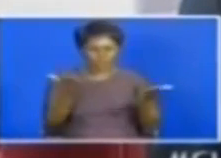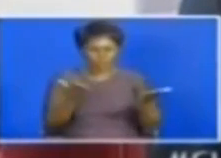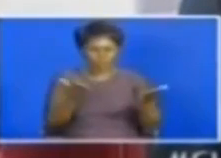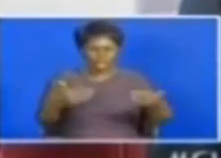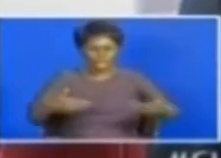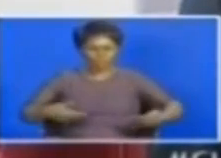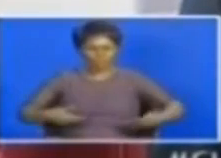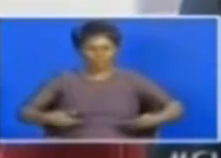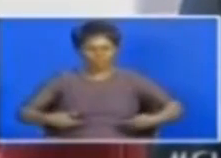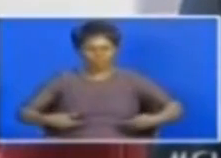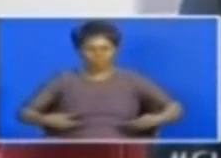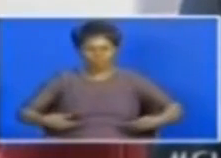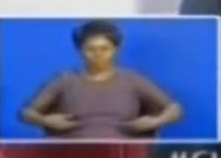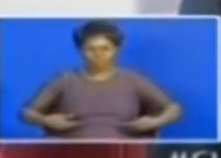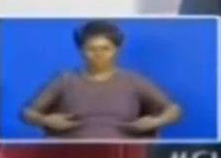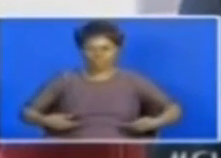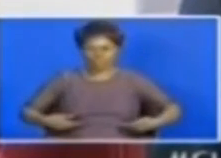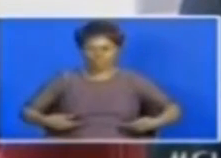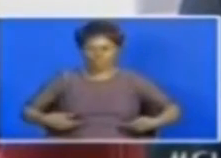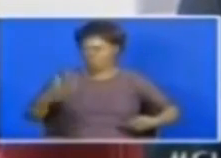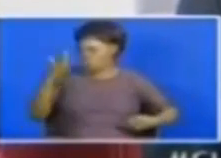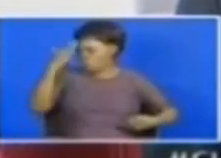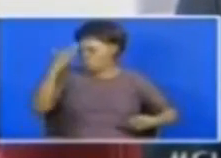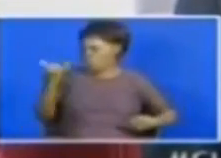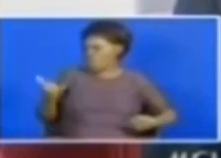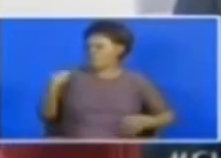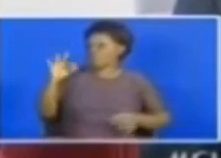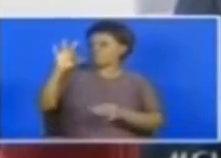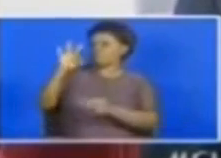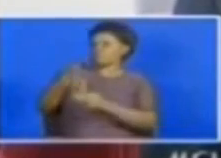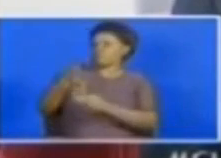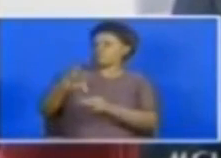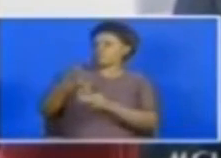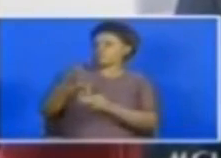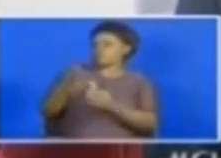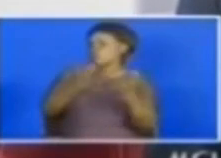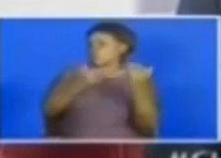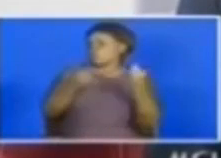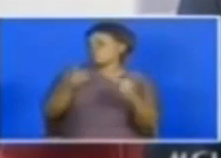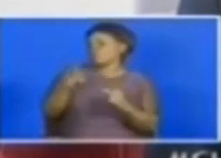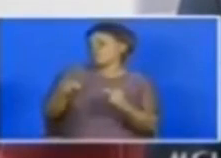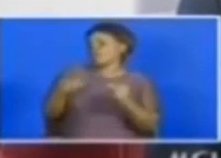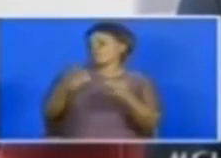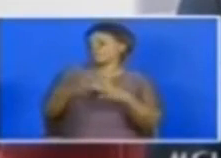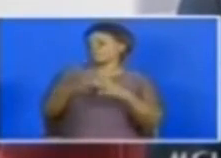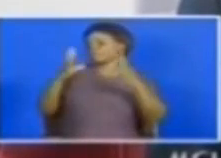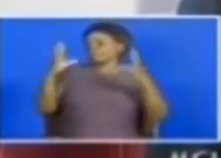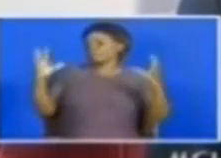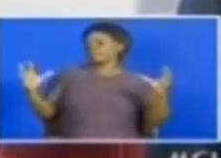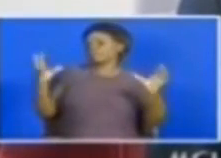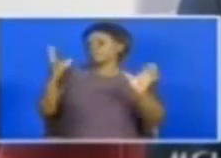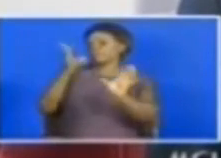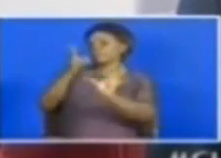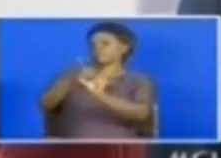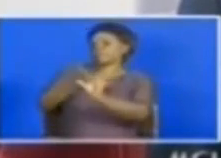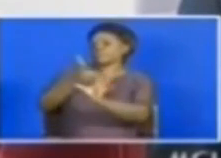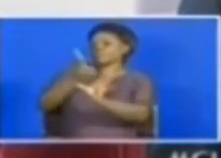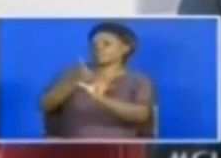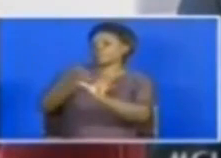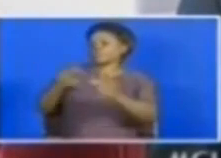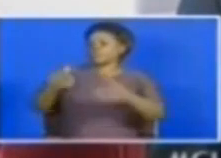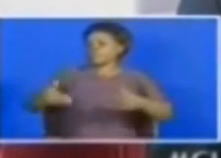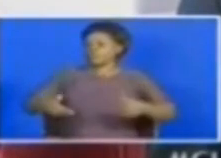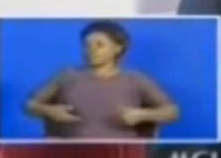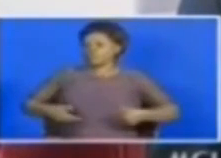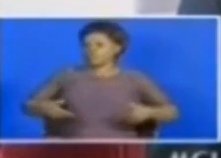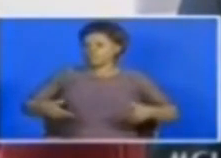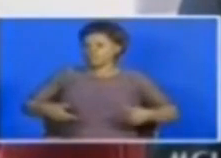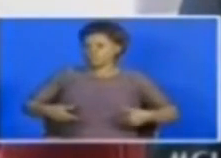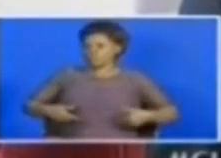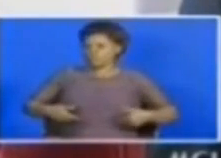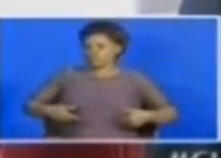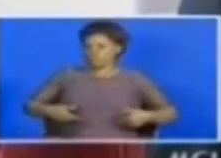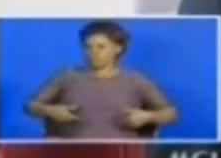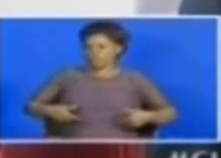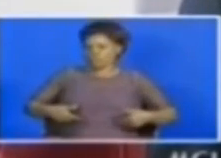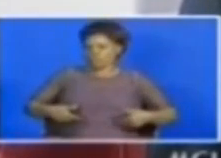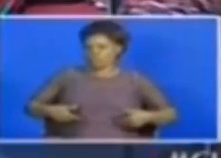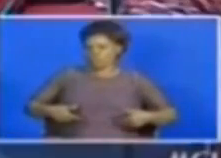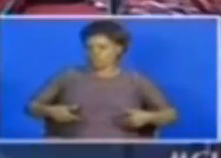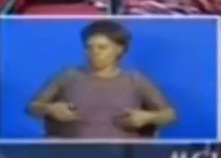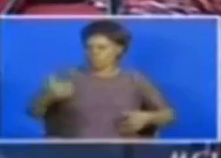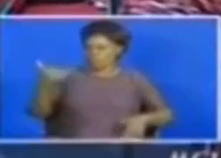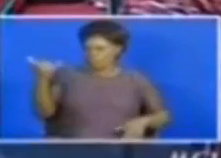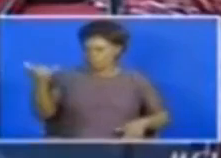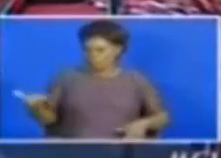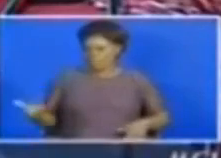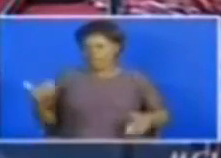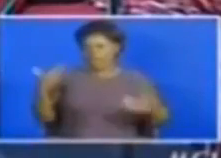youth, Why Vote, and we are hoping that will increase the participation of the youth in the voting. And you talk about